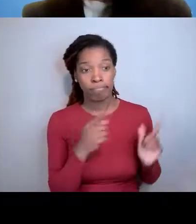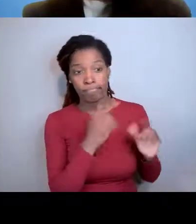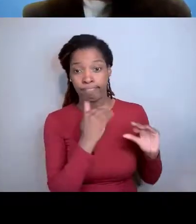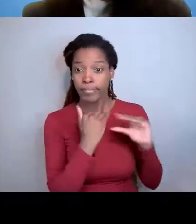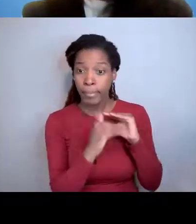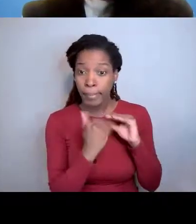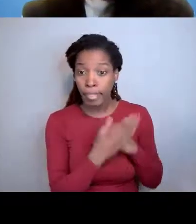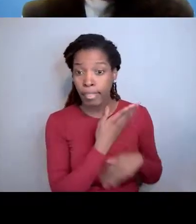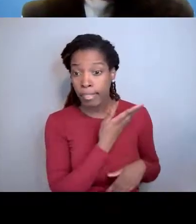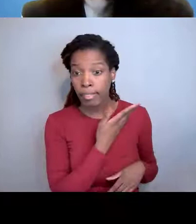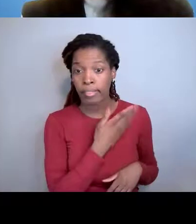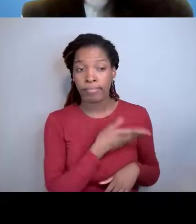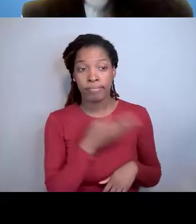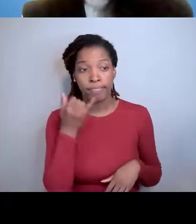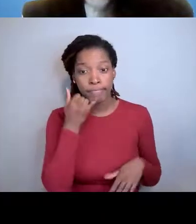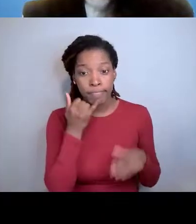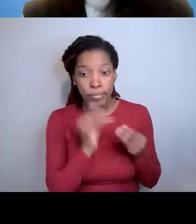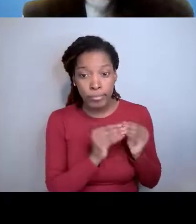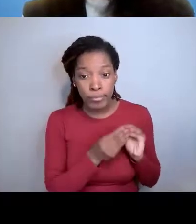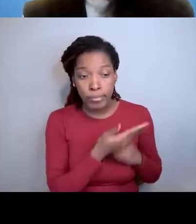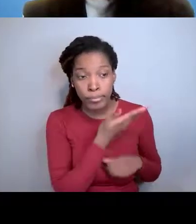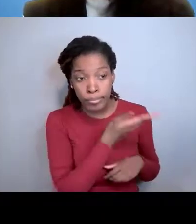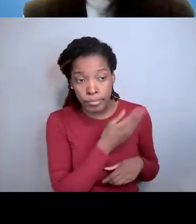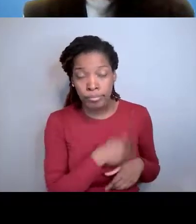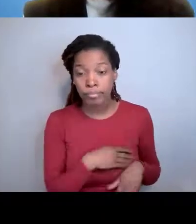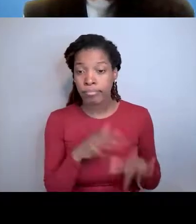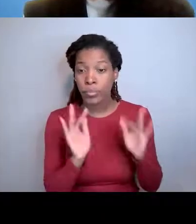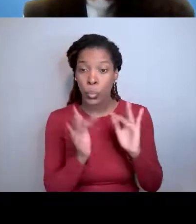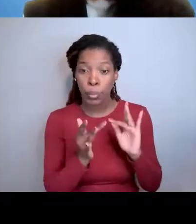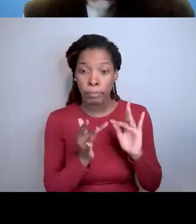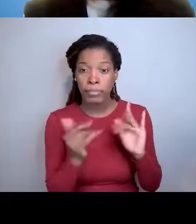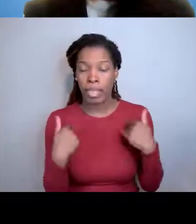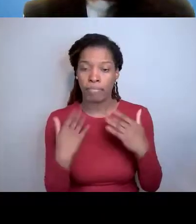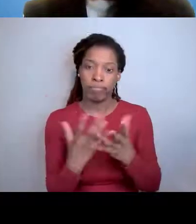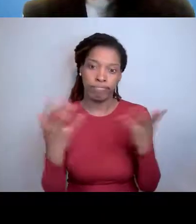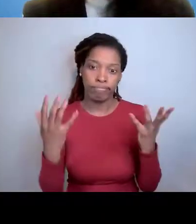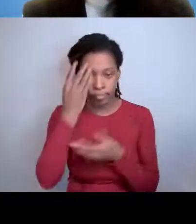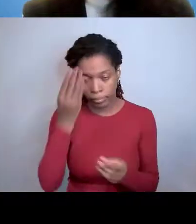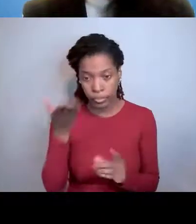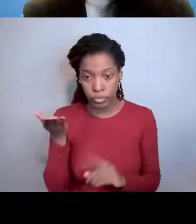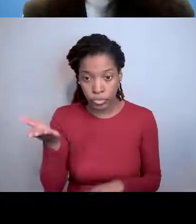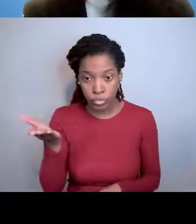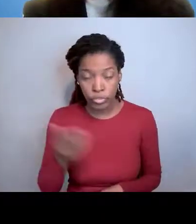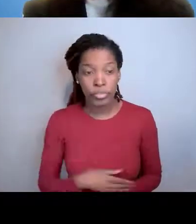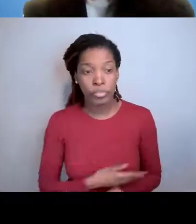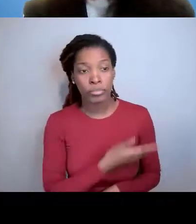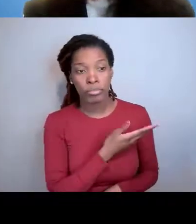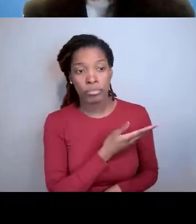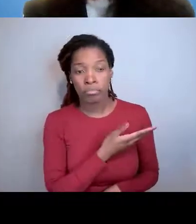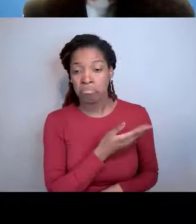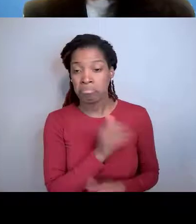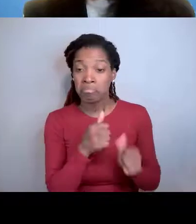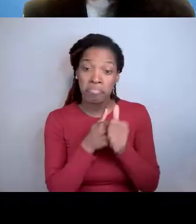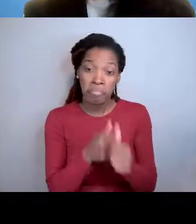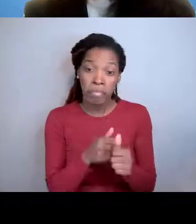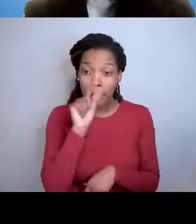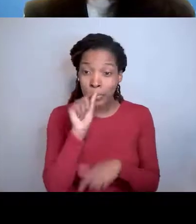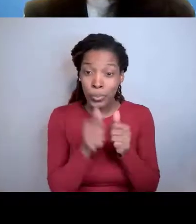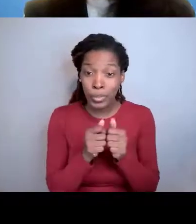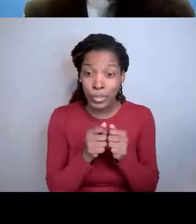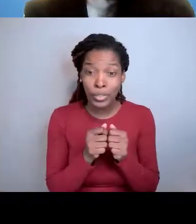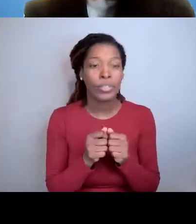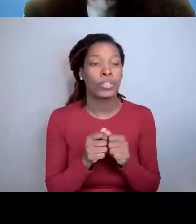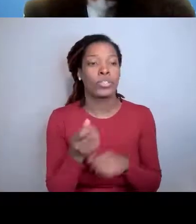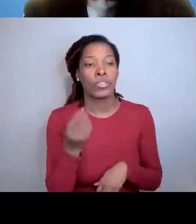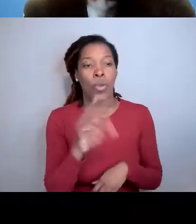email, phone. Our website has a wealth of information, and you can follow us on Twitter, or you